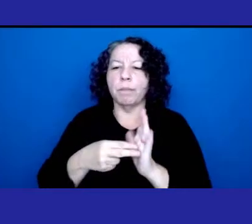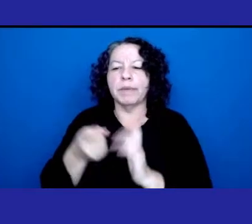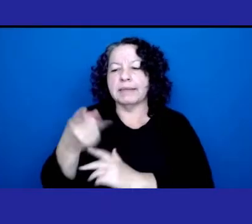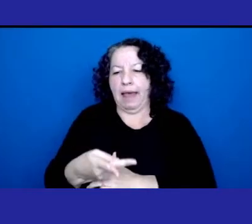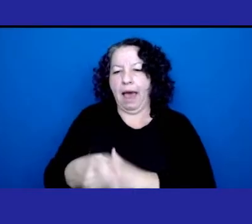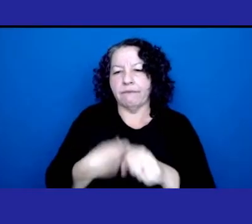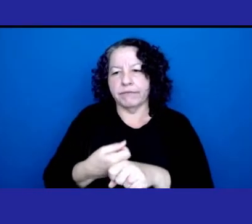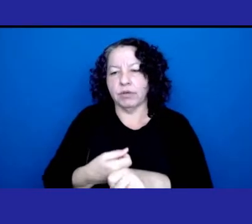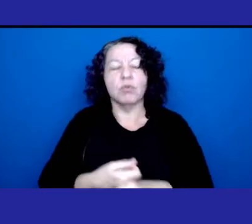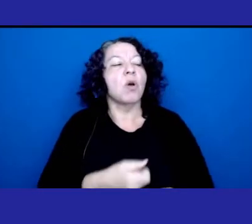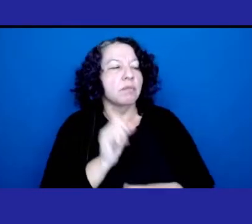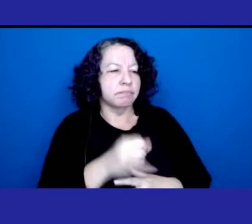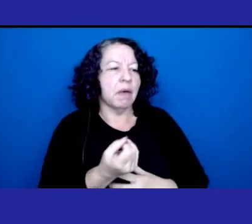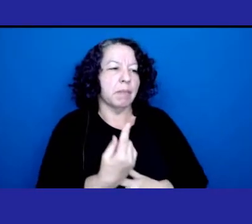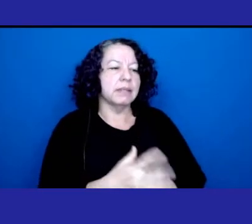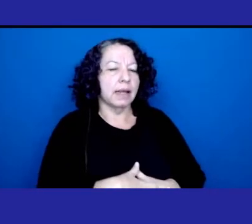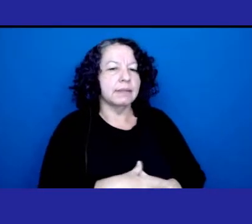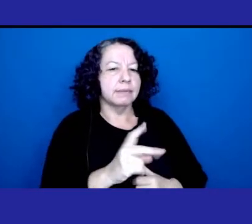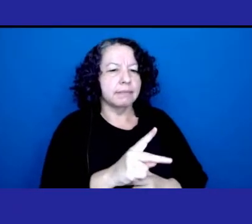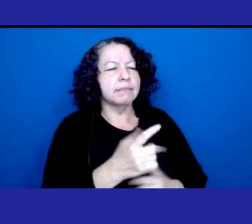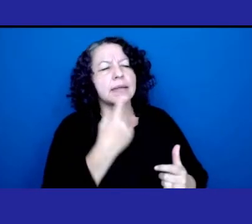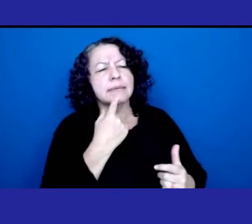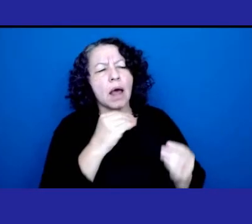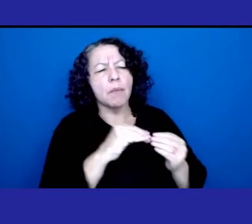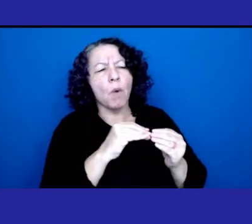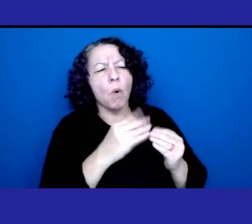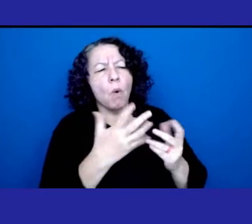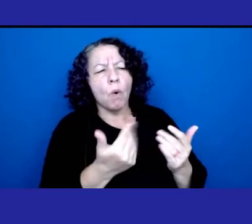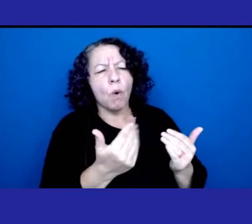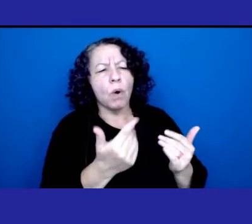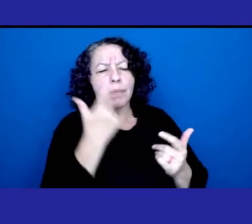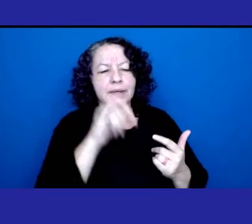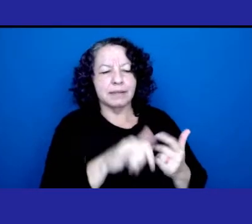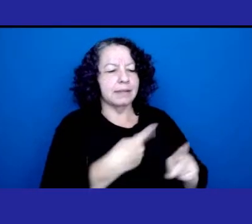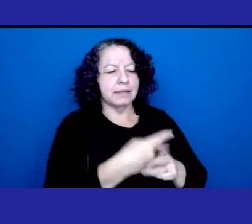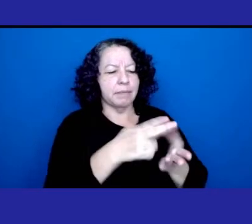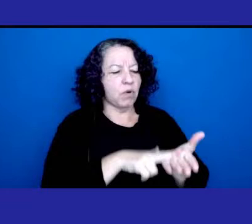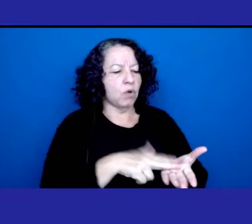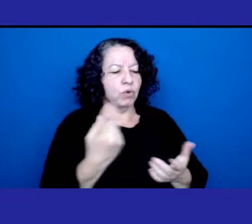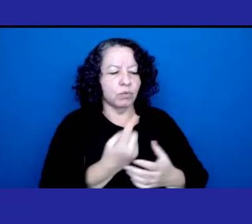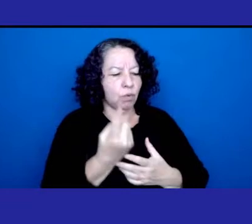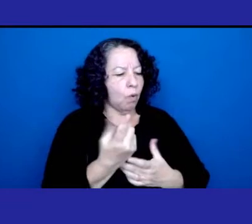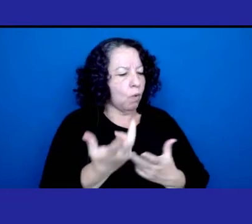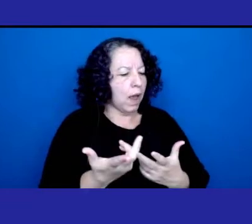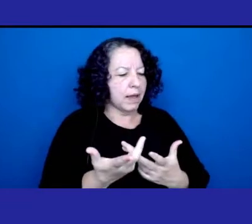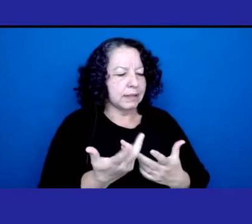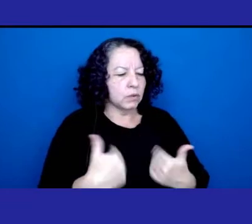And say a little bit more, because these kinds of contracts are always an issue.